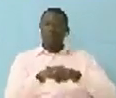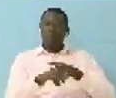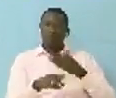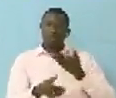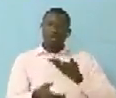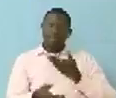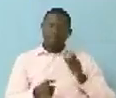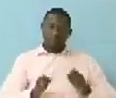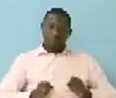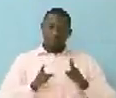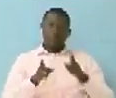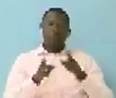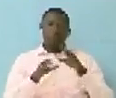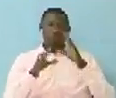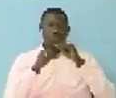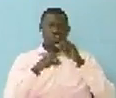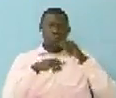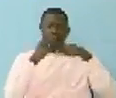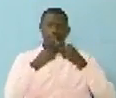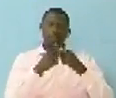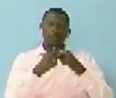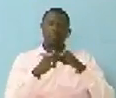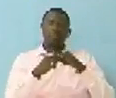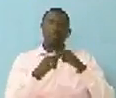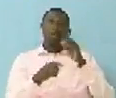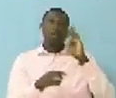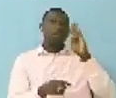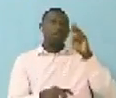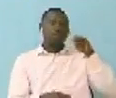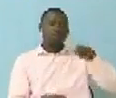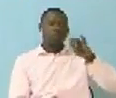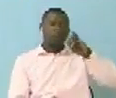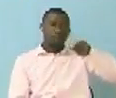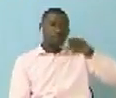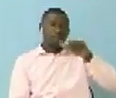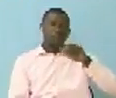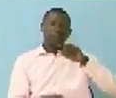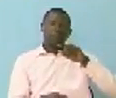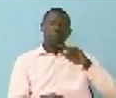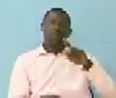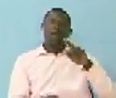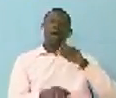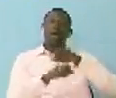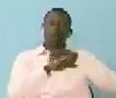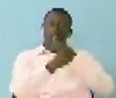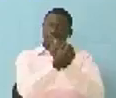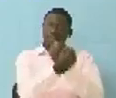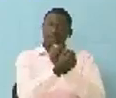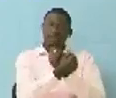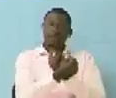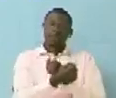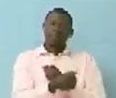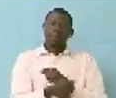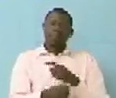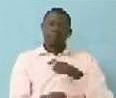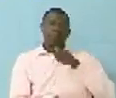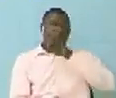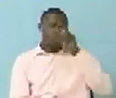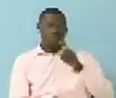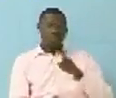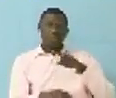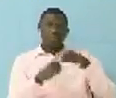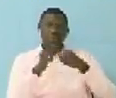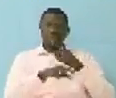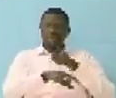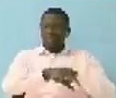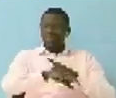the opportunity to talk about Bunya's initial arrest and what that led to. So it's a question of